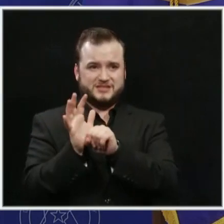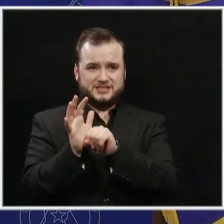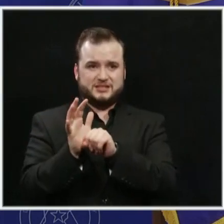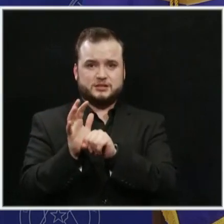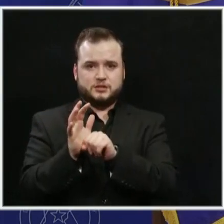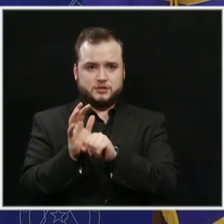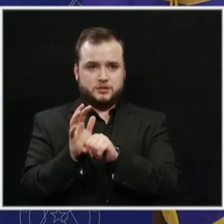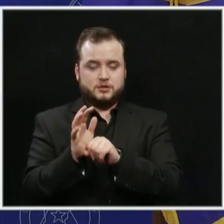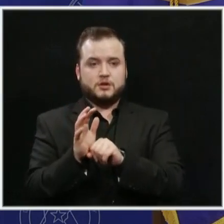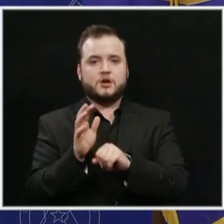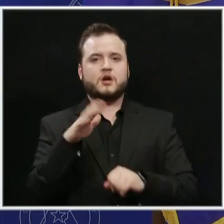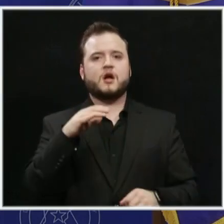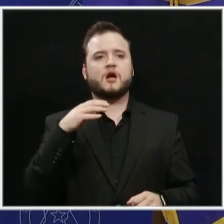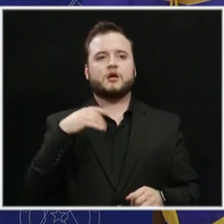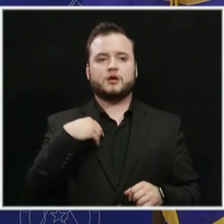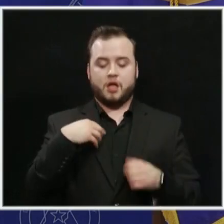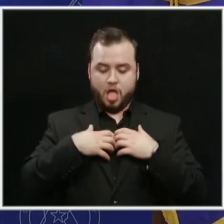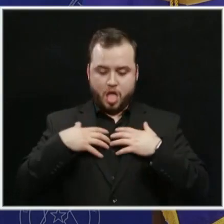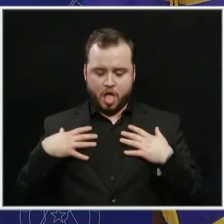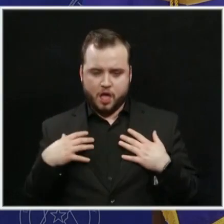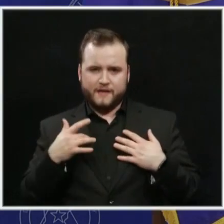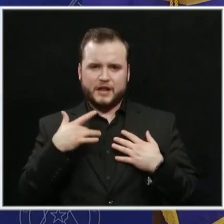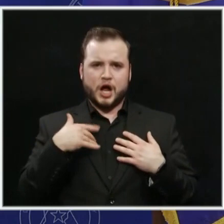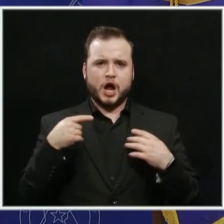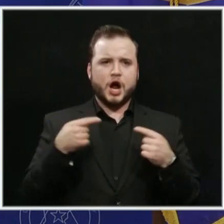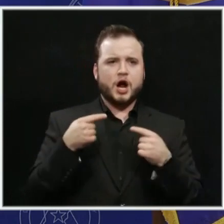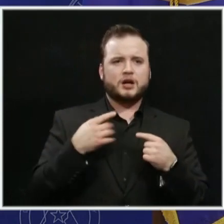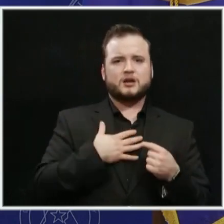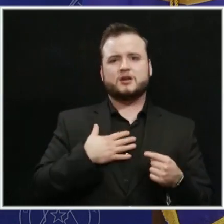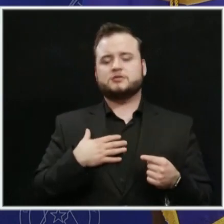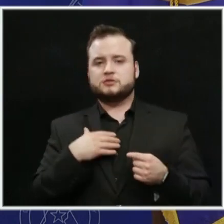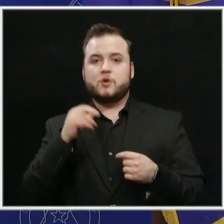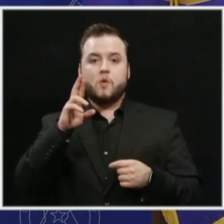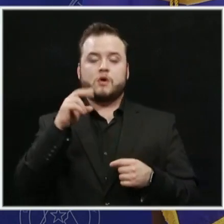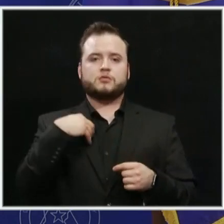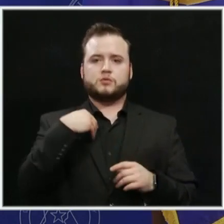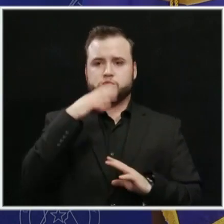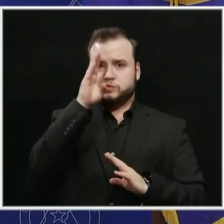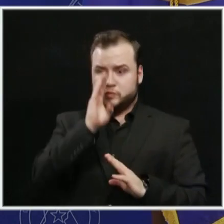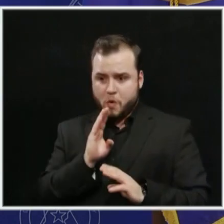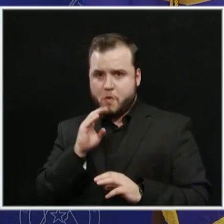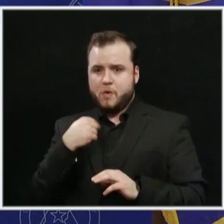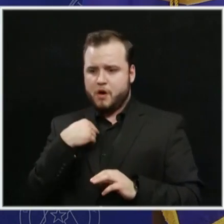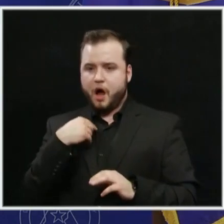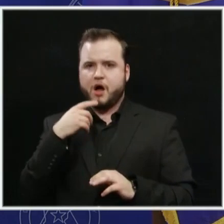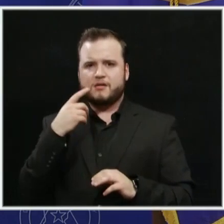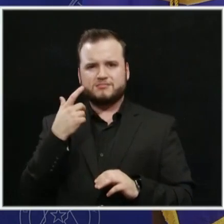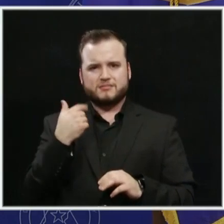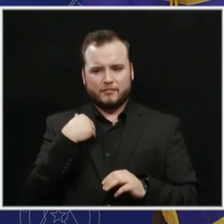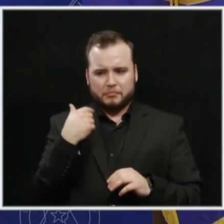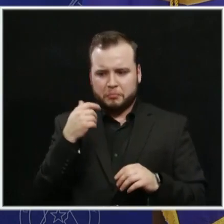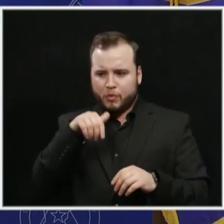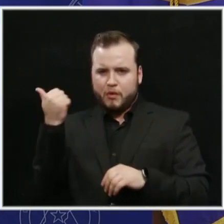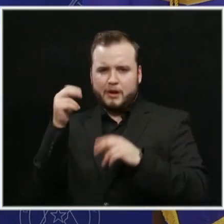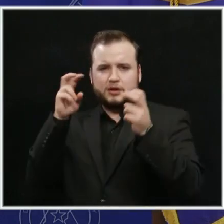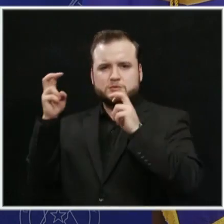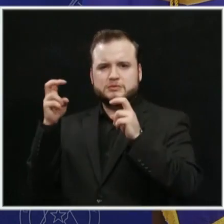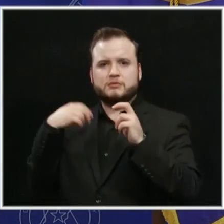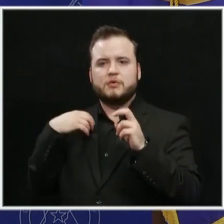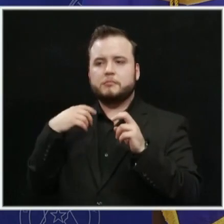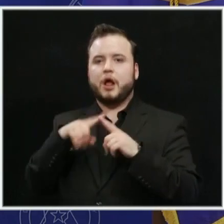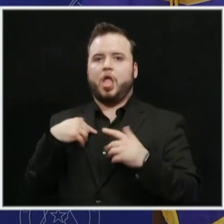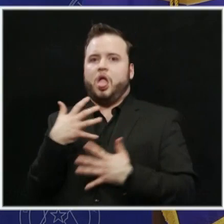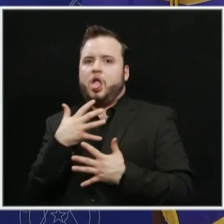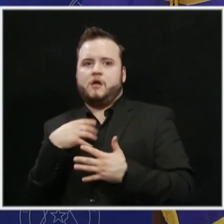come in when they're concerned they might be having a stroke or having other symptoms. Please understand that the emergency care system is there for you all the